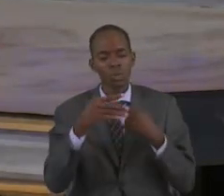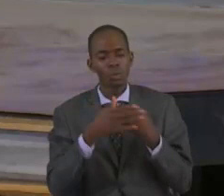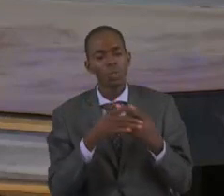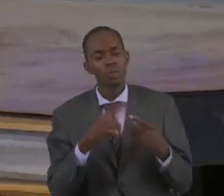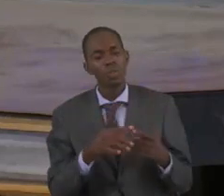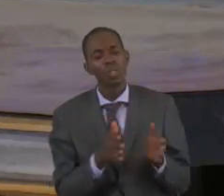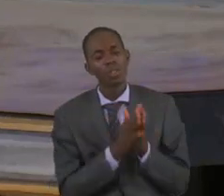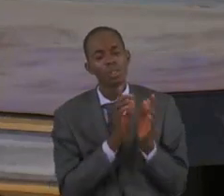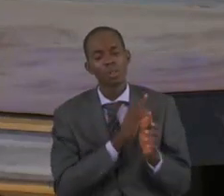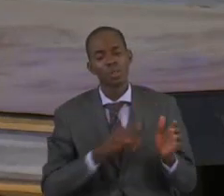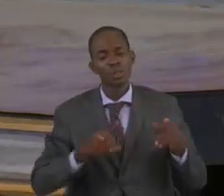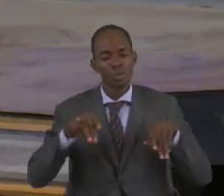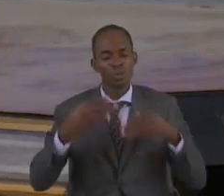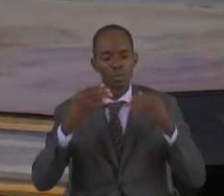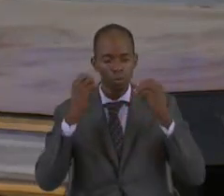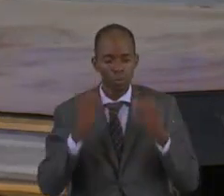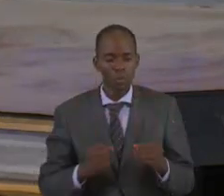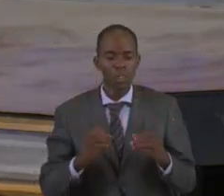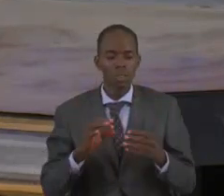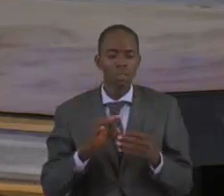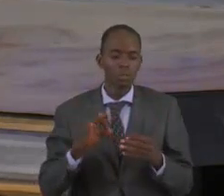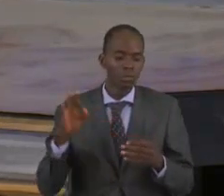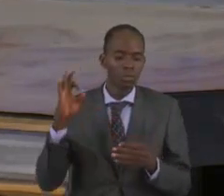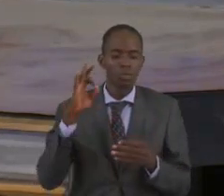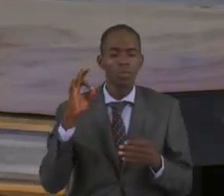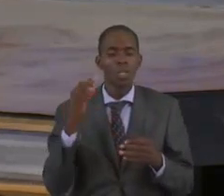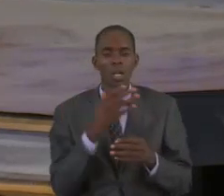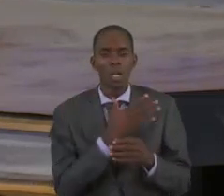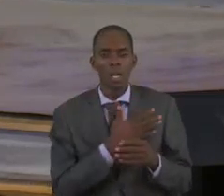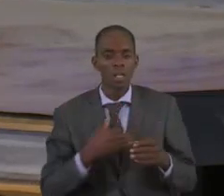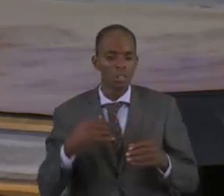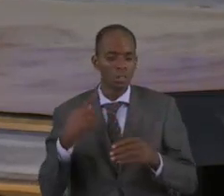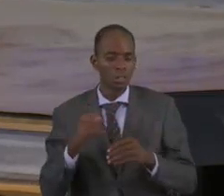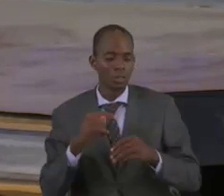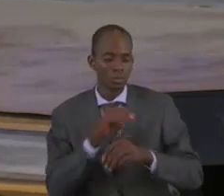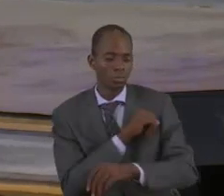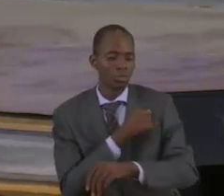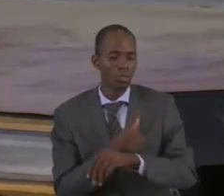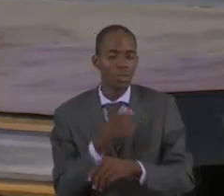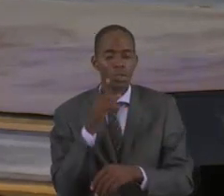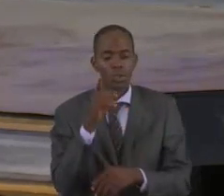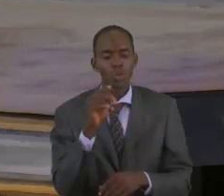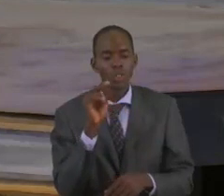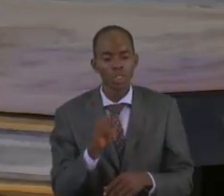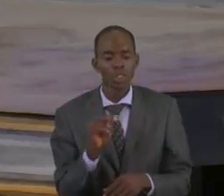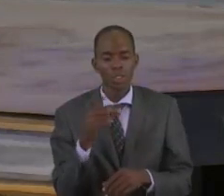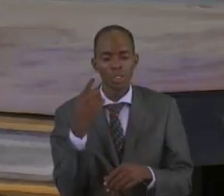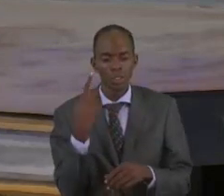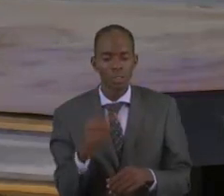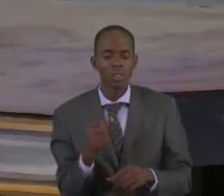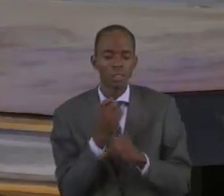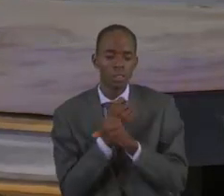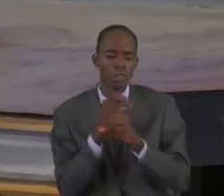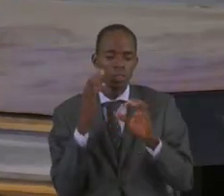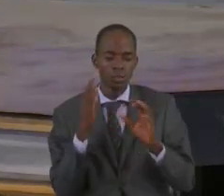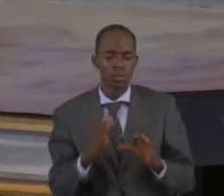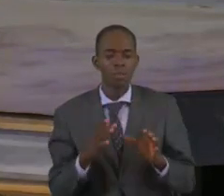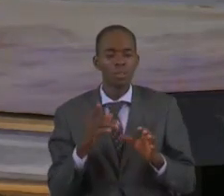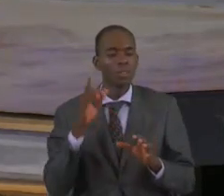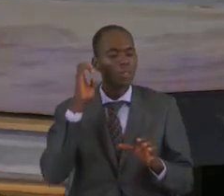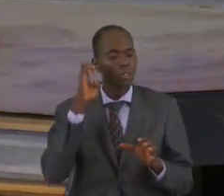and skill and the spirit and authority and the unction, you need the same. He did it for